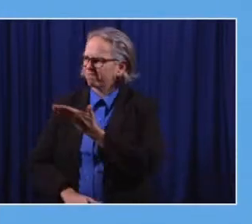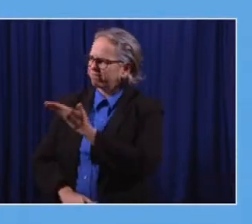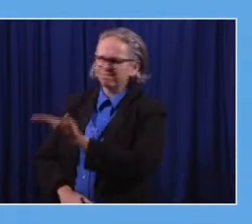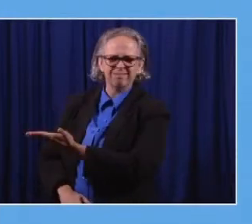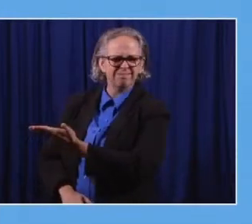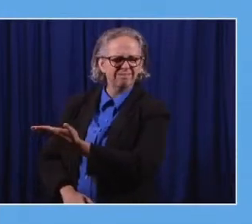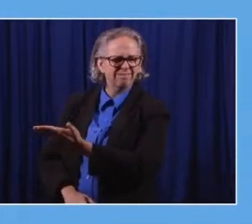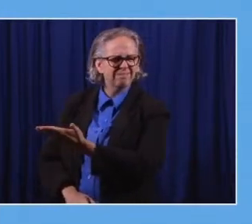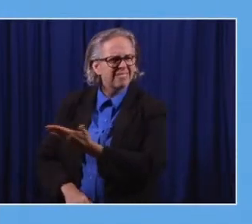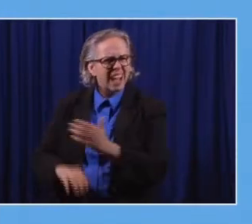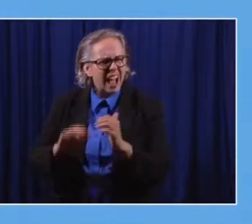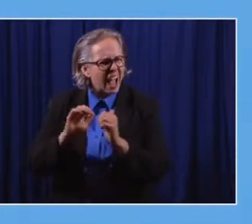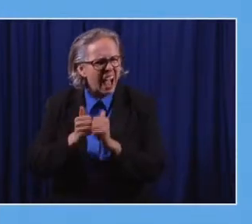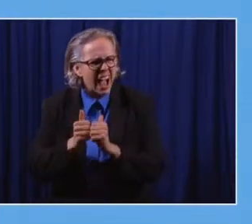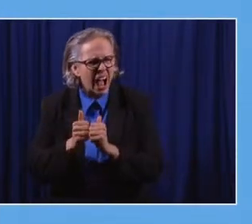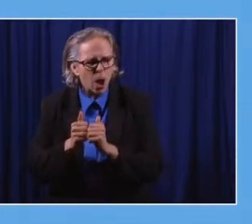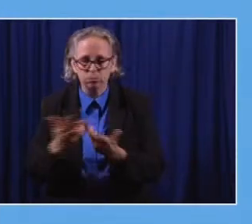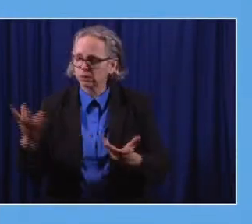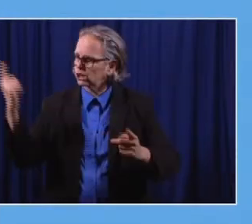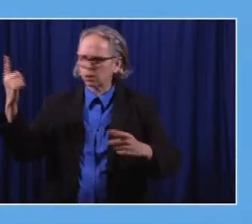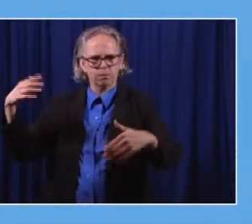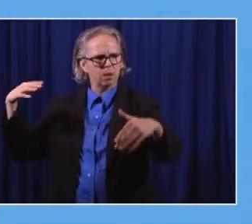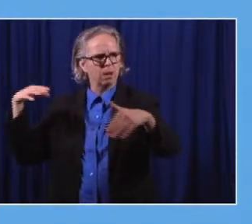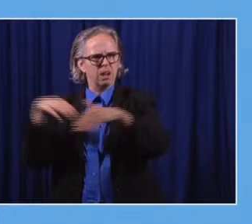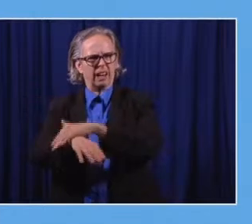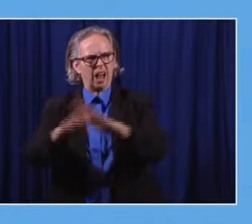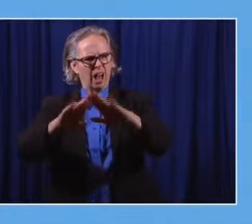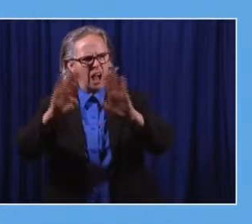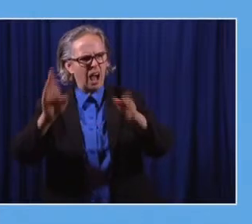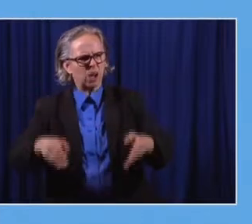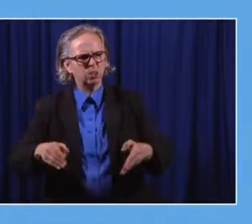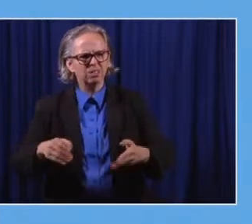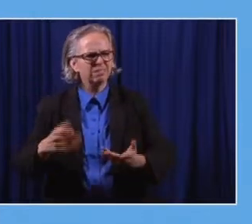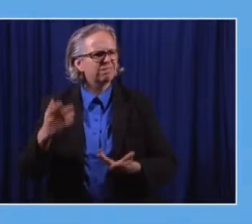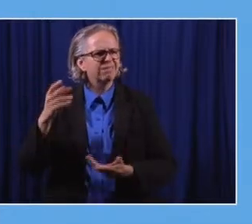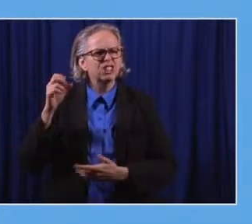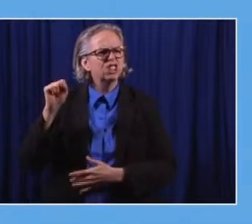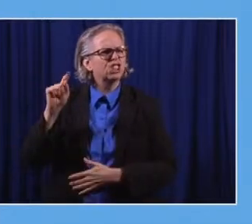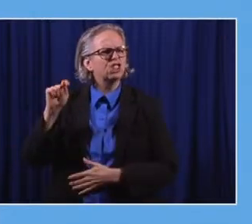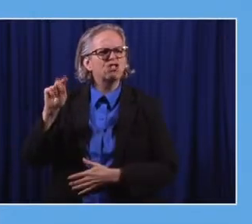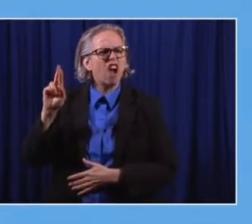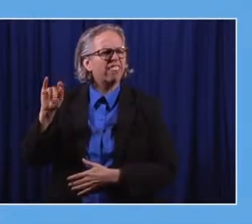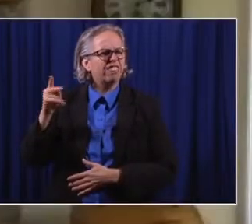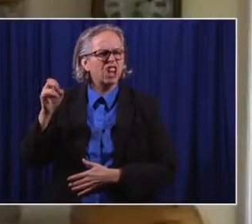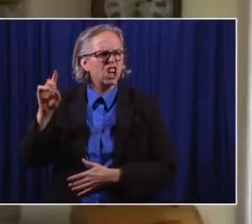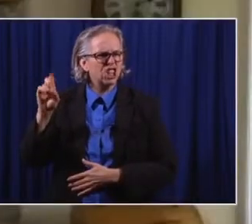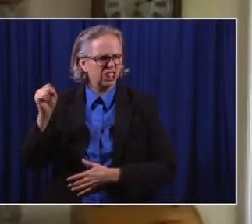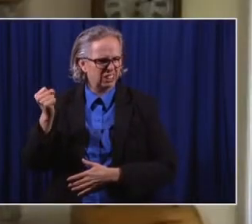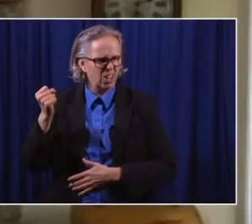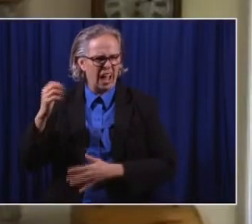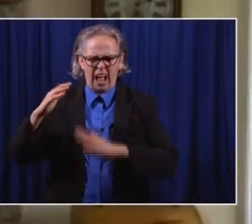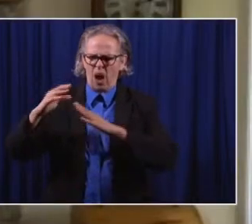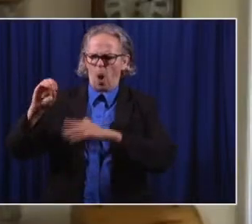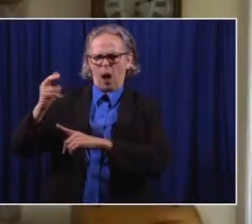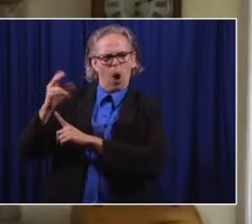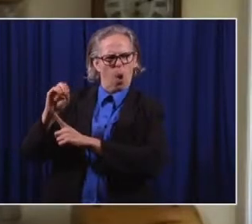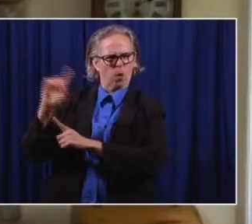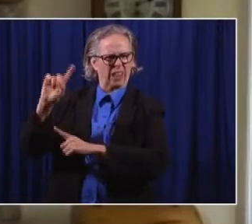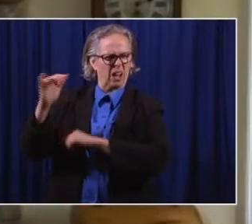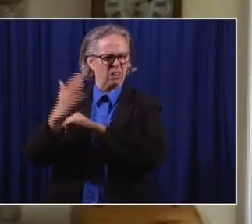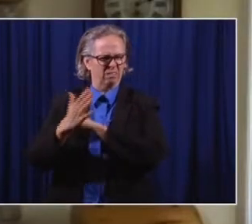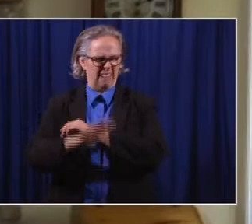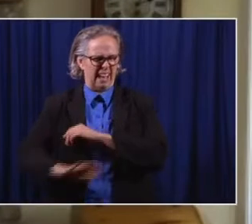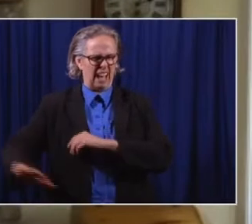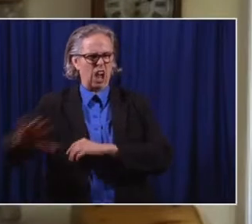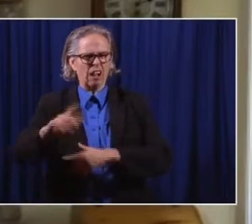in Struthers and opened fire. Police say the boy died in his mother's arms. She was shot too, along with